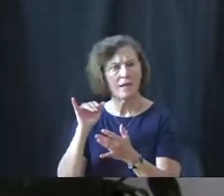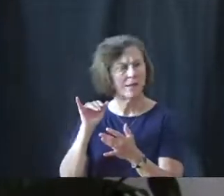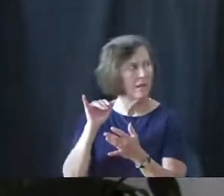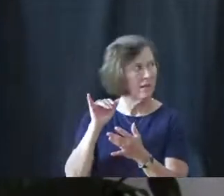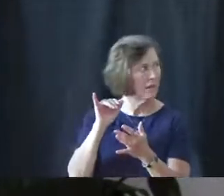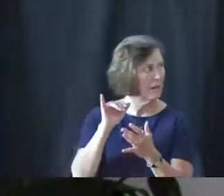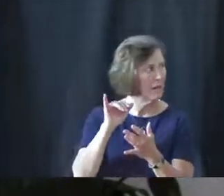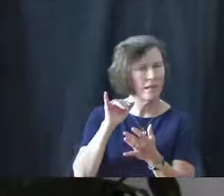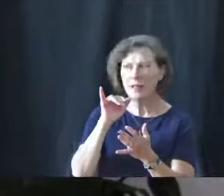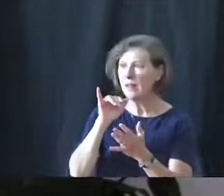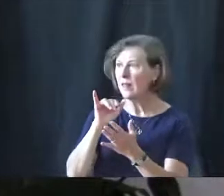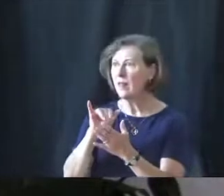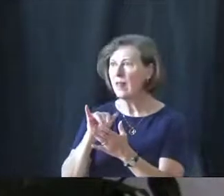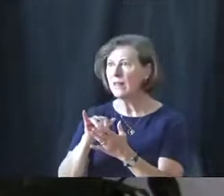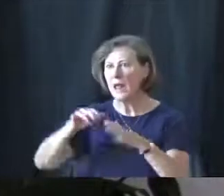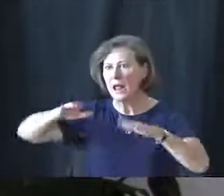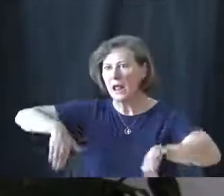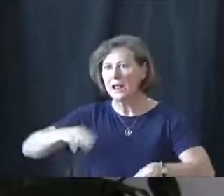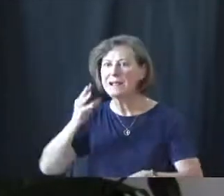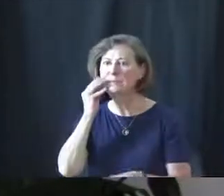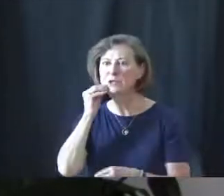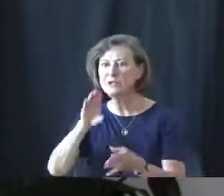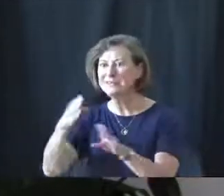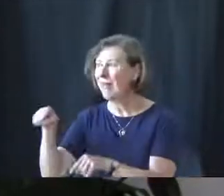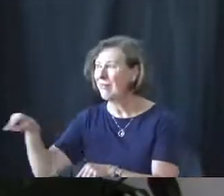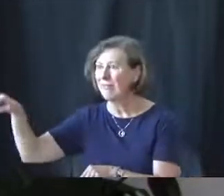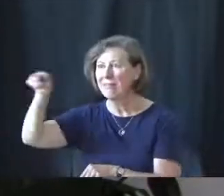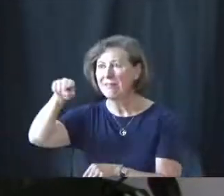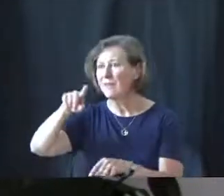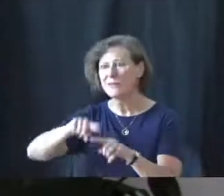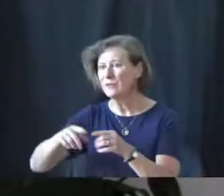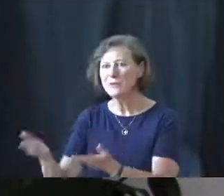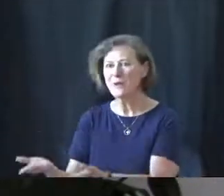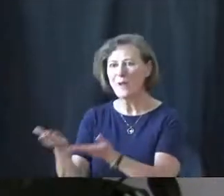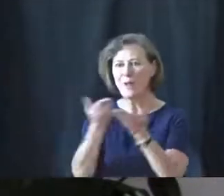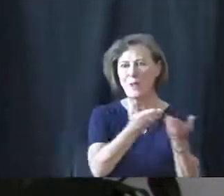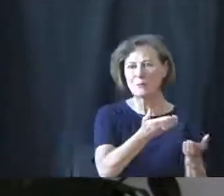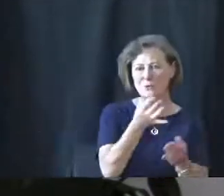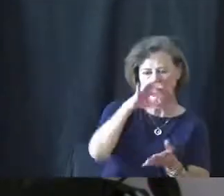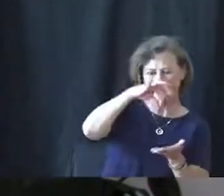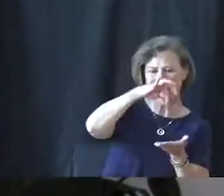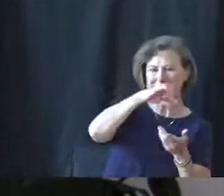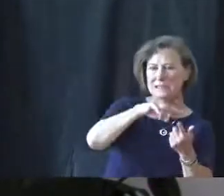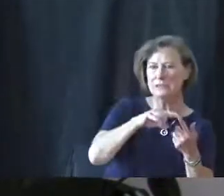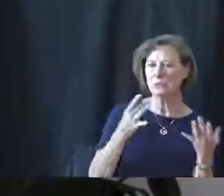not experienced death, and so could not bring that mustard seed back to the Buddha.